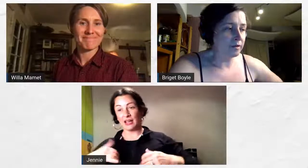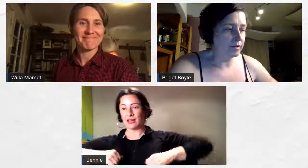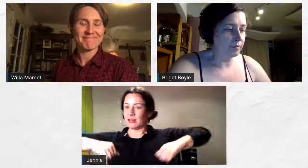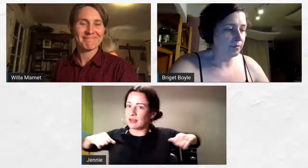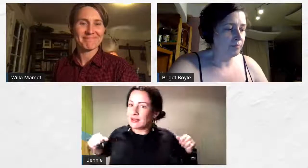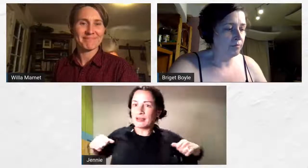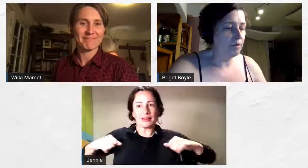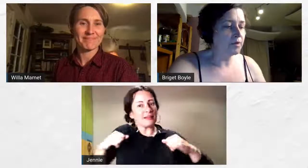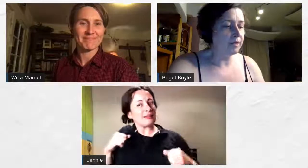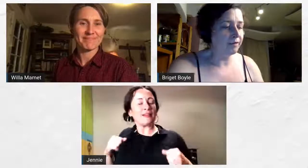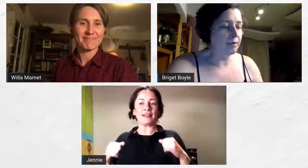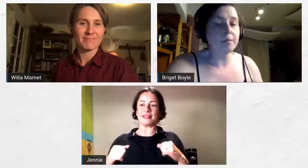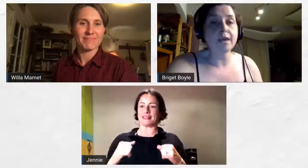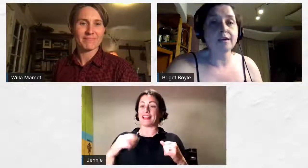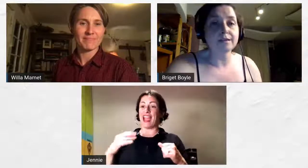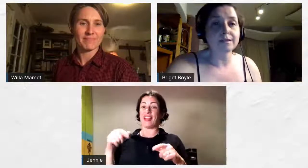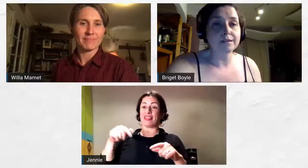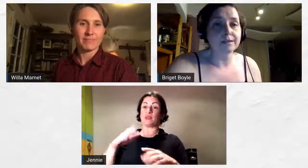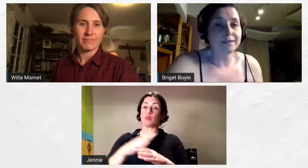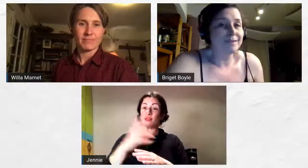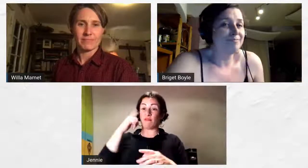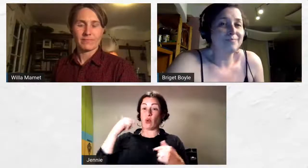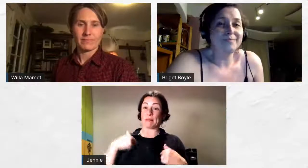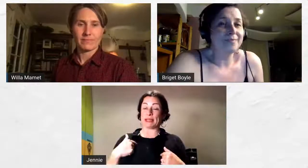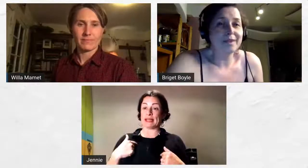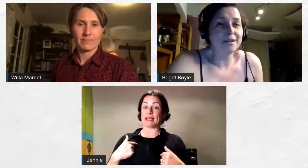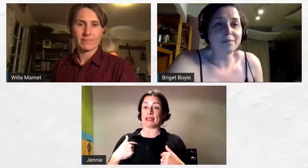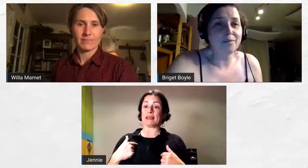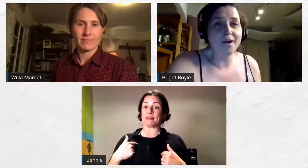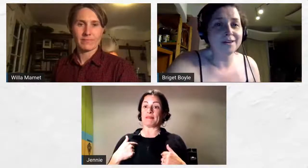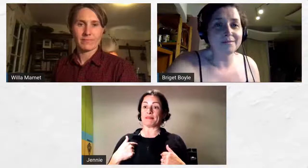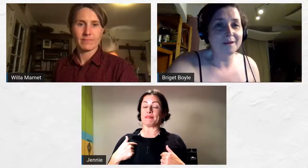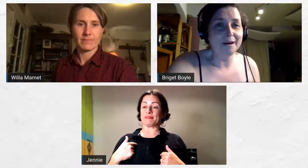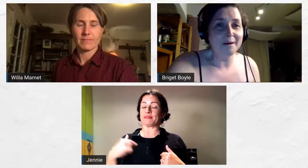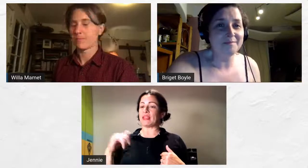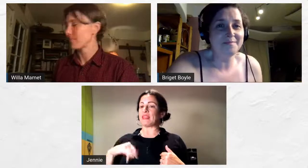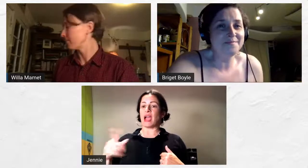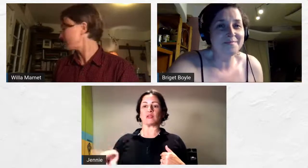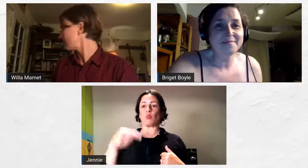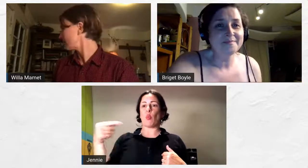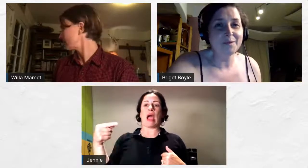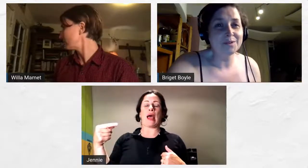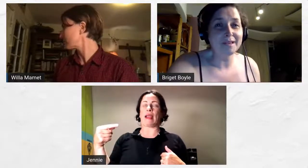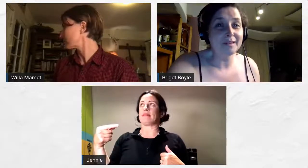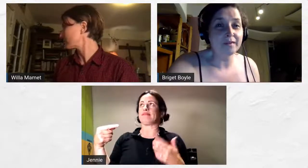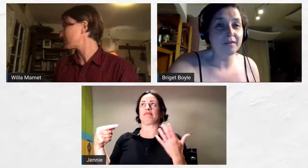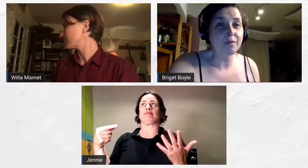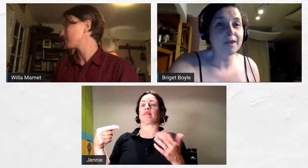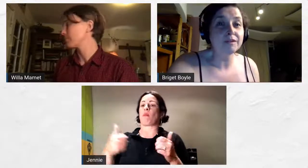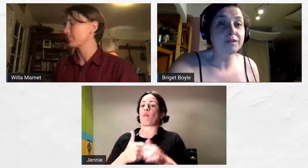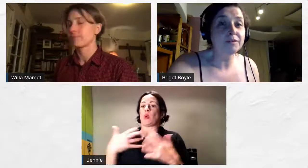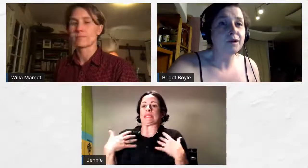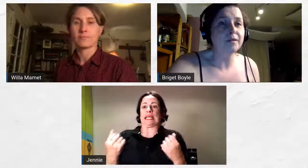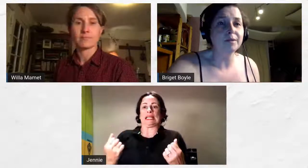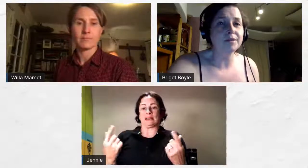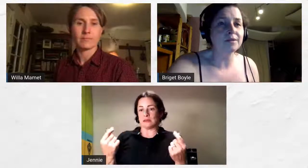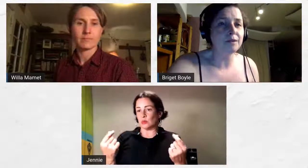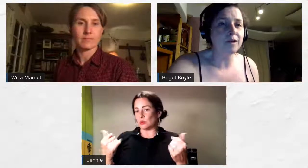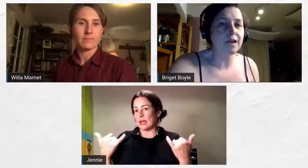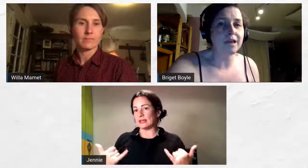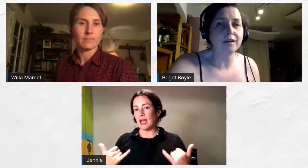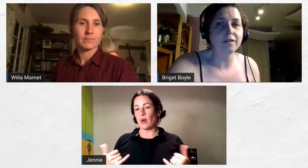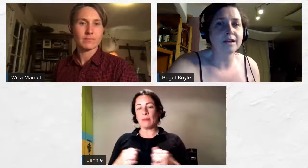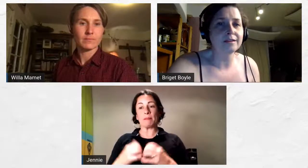it's, you know, it's a music for me is the number one most healing thing that we can do. It